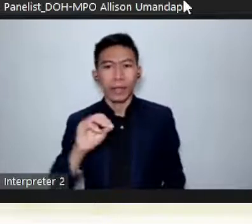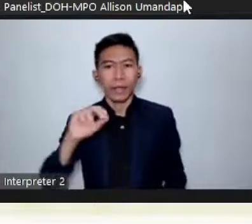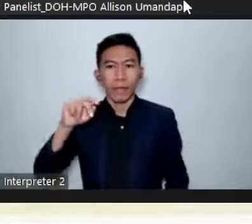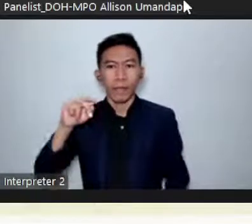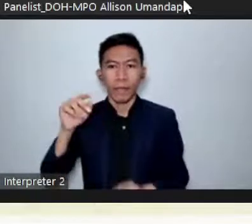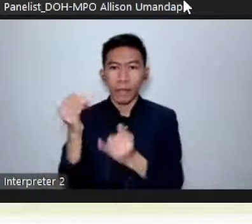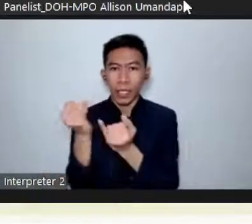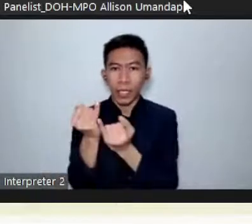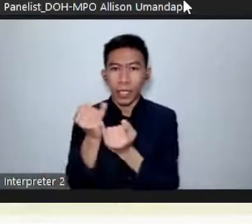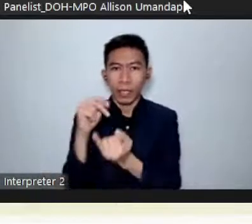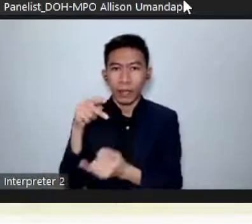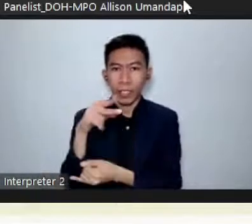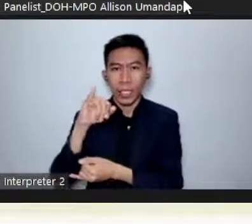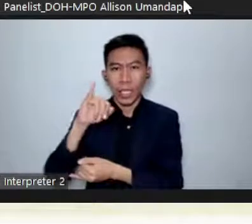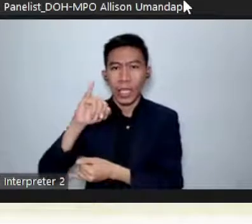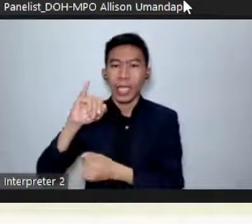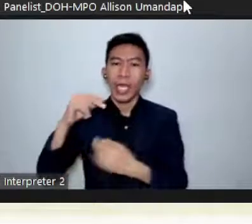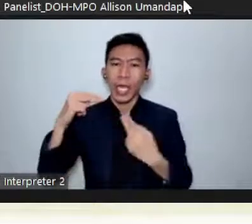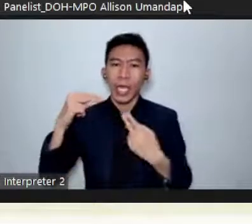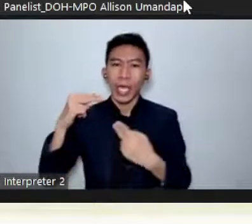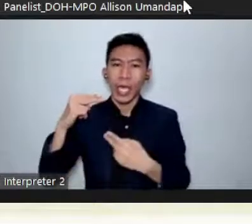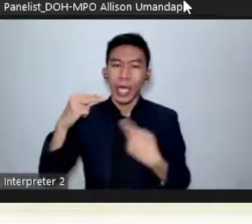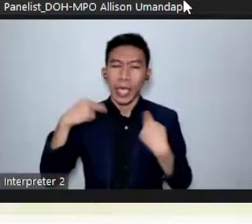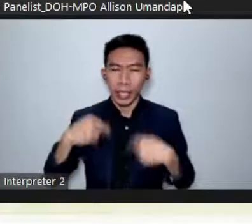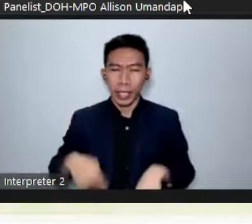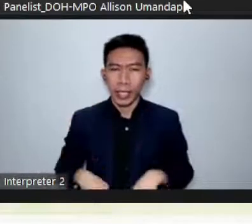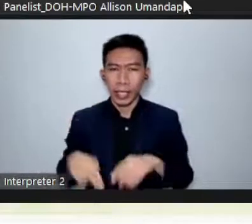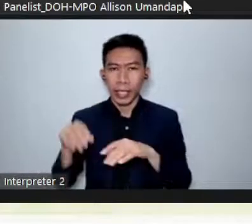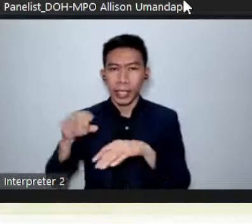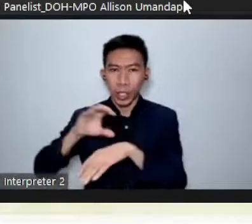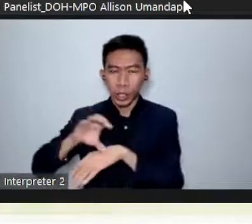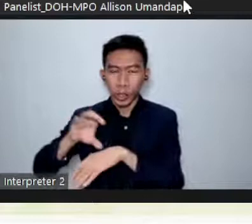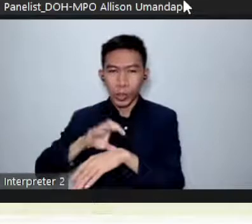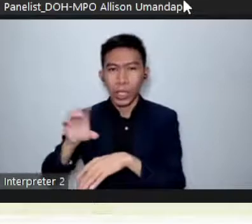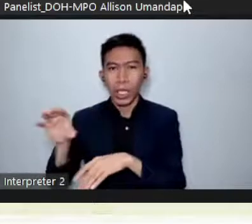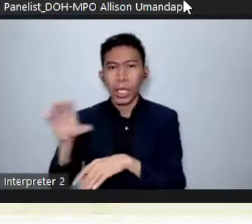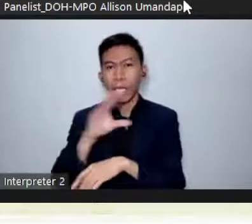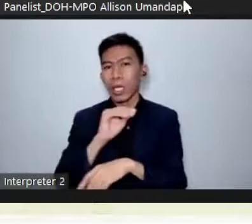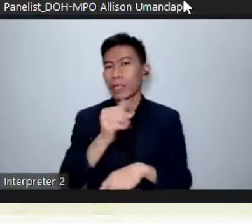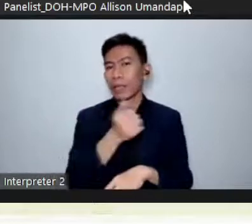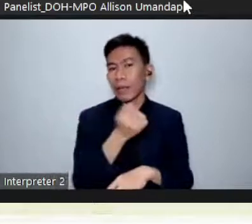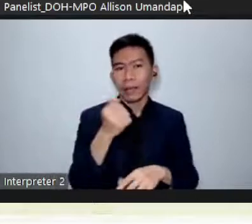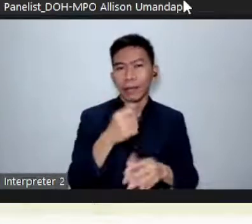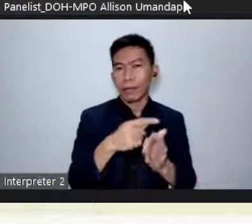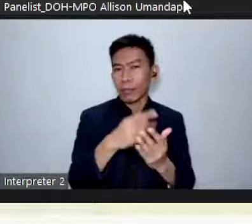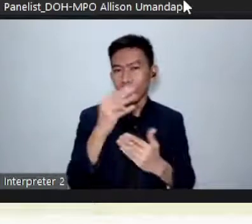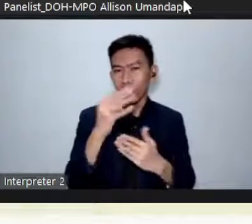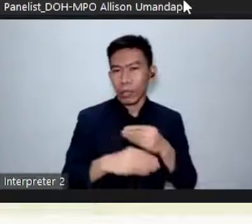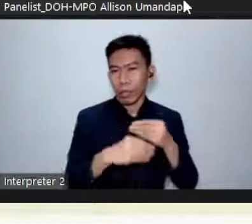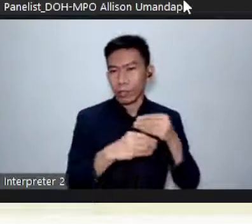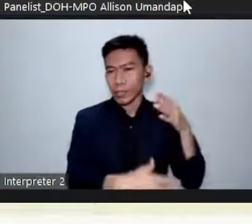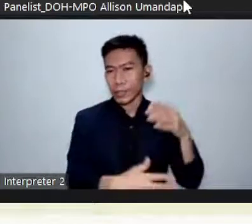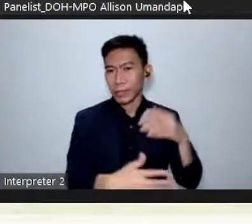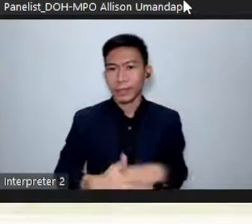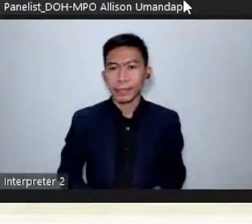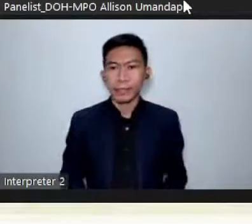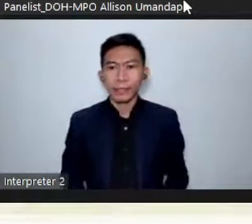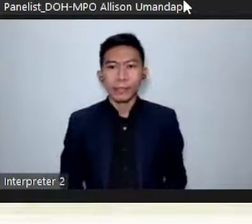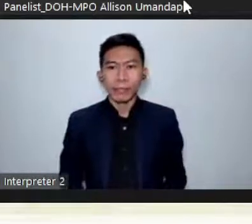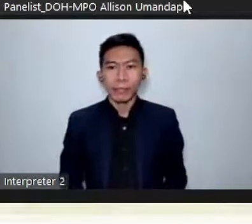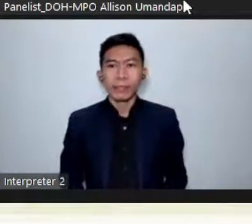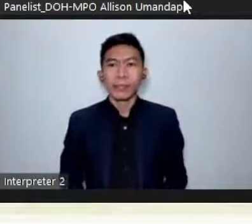the comprehensive outpatient benefit program, among others. Secondly,